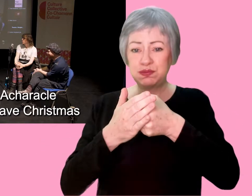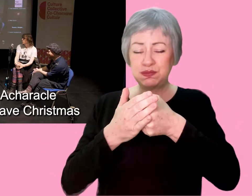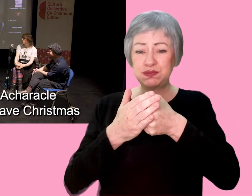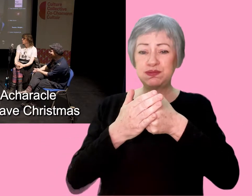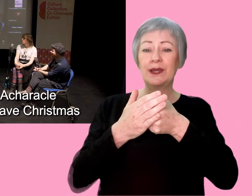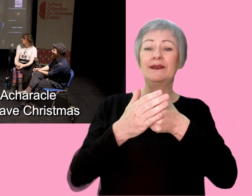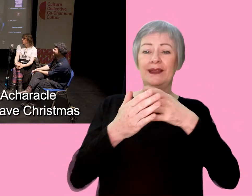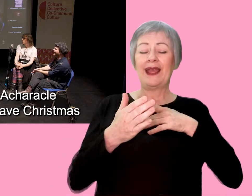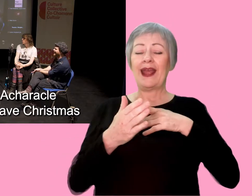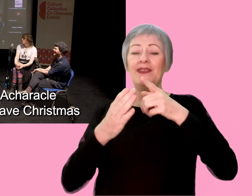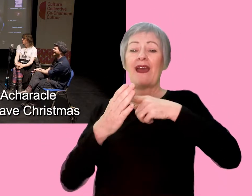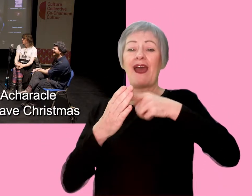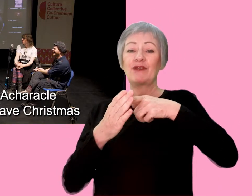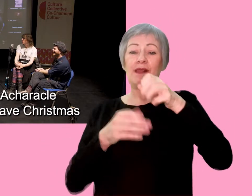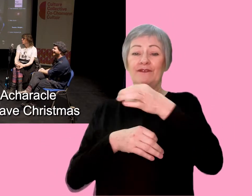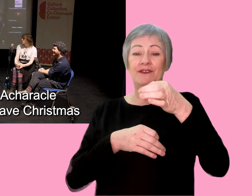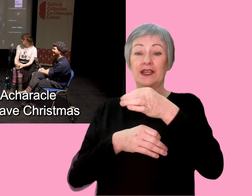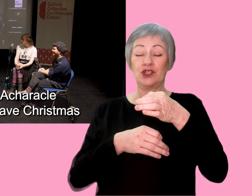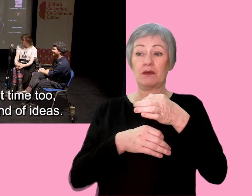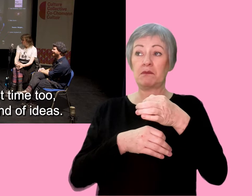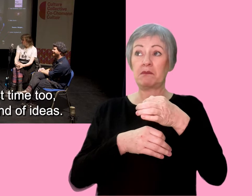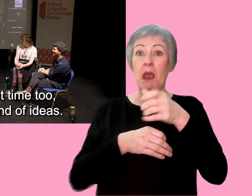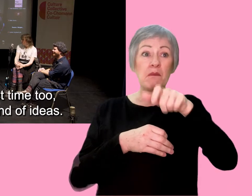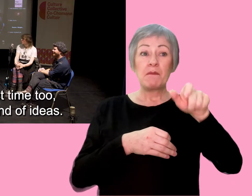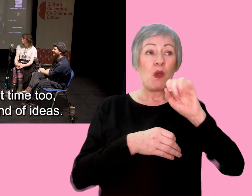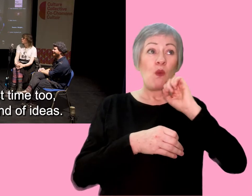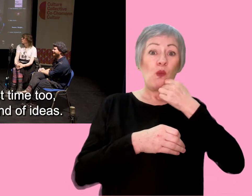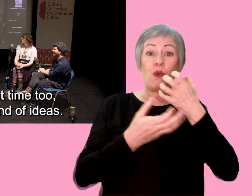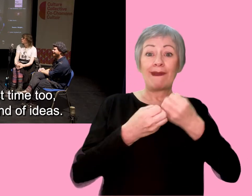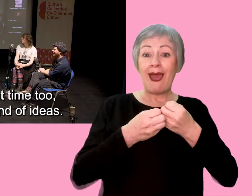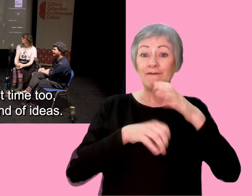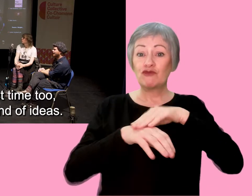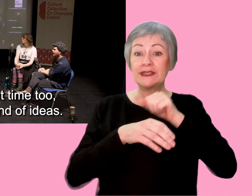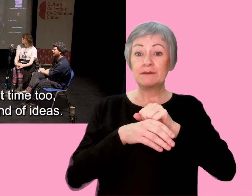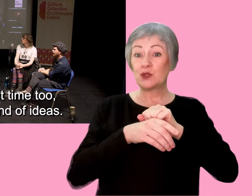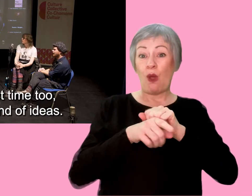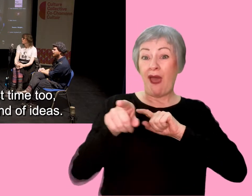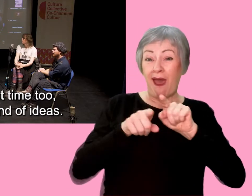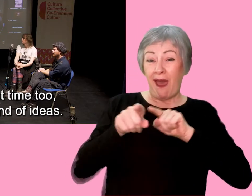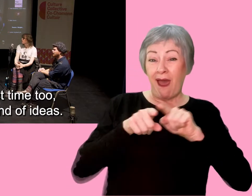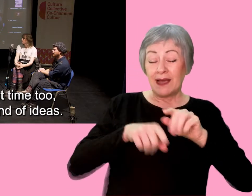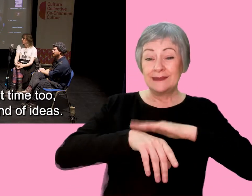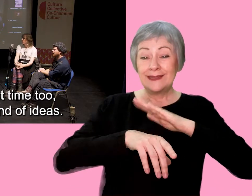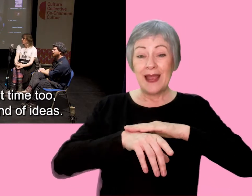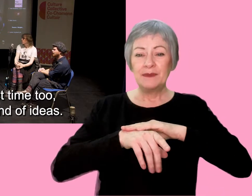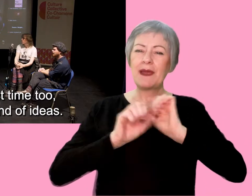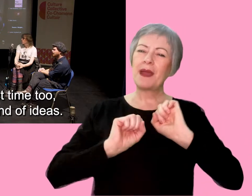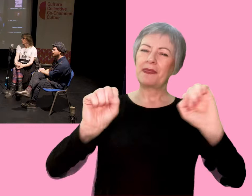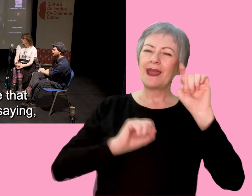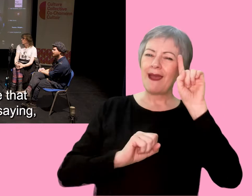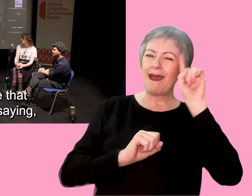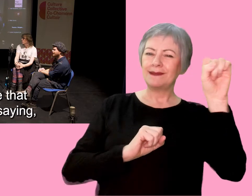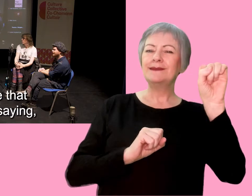crash landed in the Harricle and people aren't going to have Christmas. So there's a race against time to, and that's all their own kind of ideas.